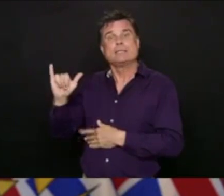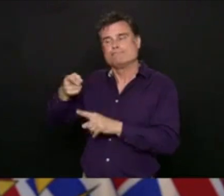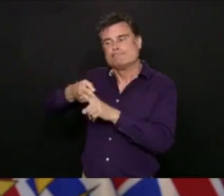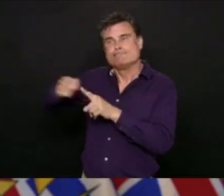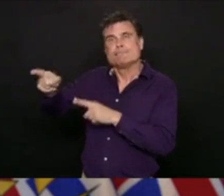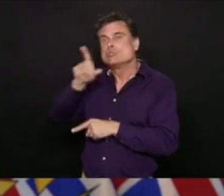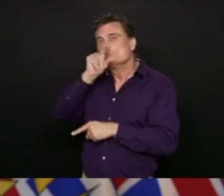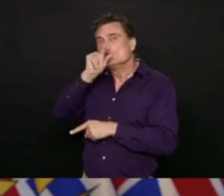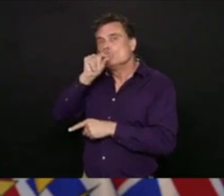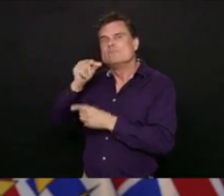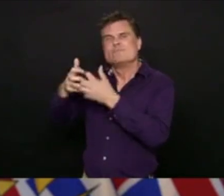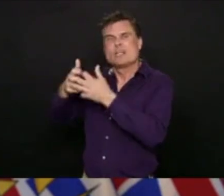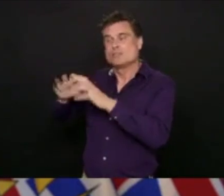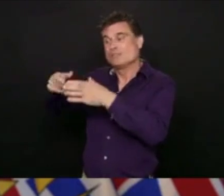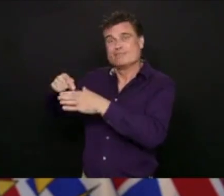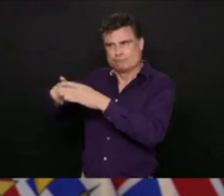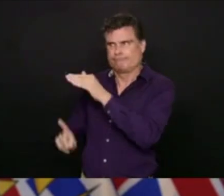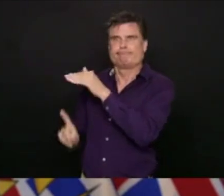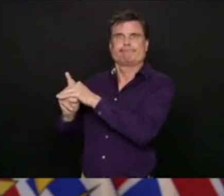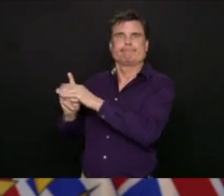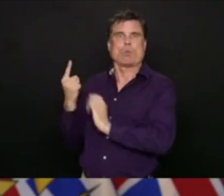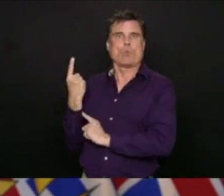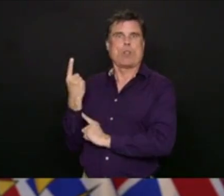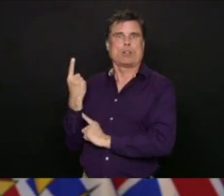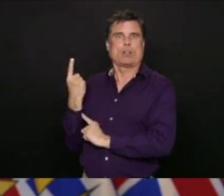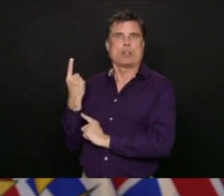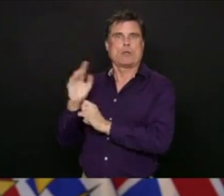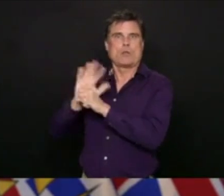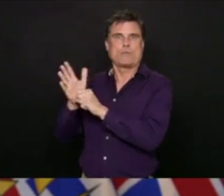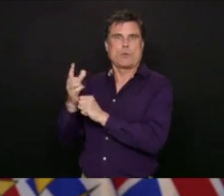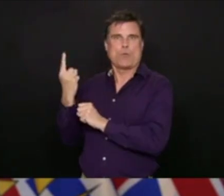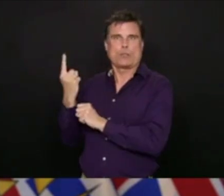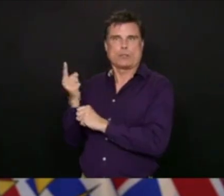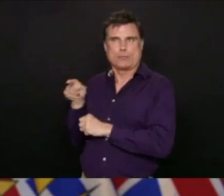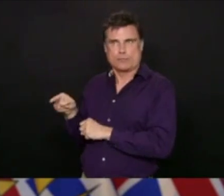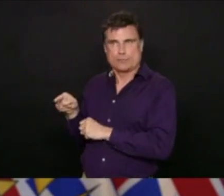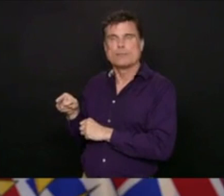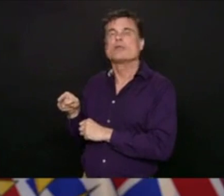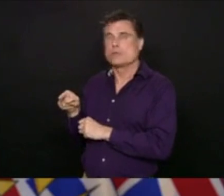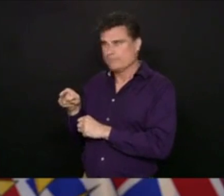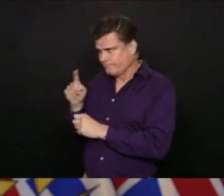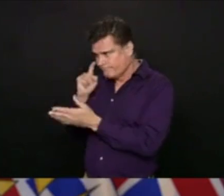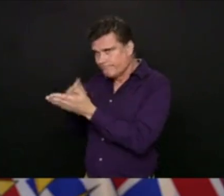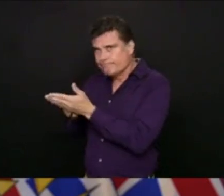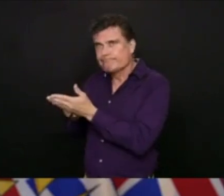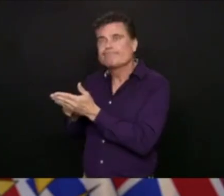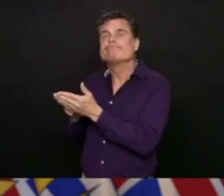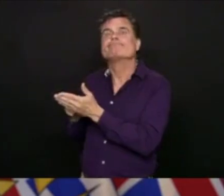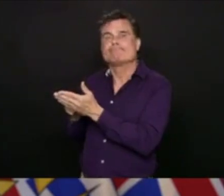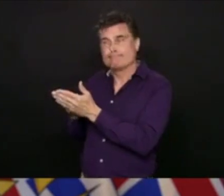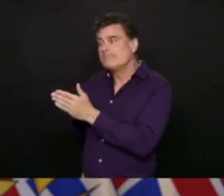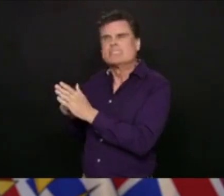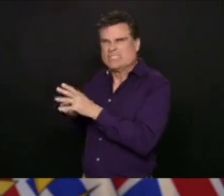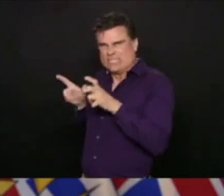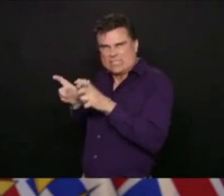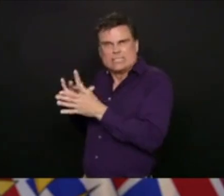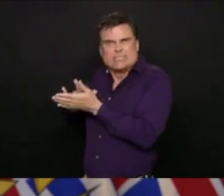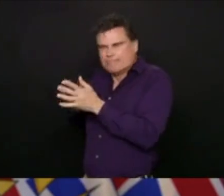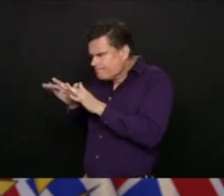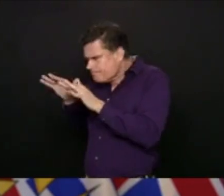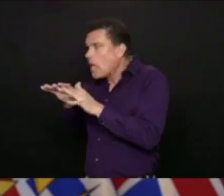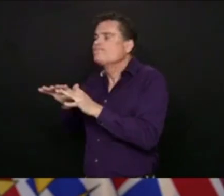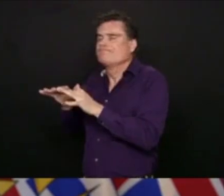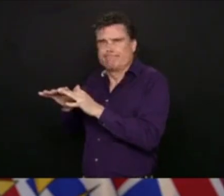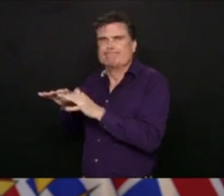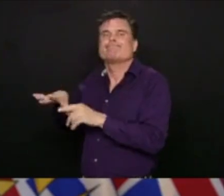business has identified 3 cases, and there's an ongoing investigation at this time. We continue